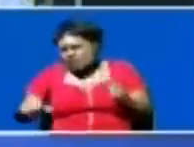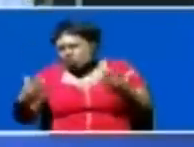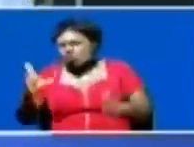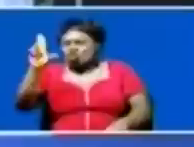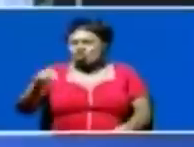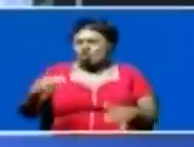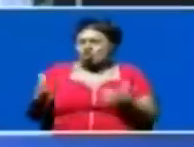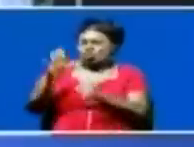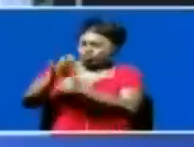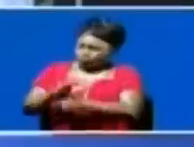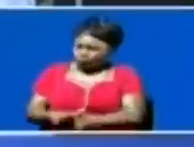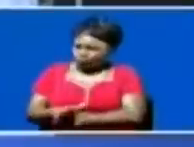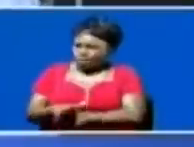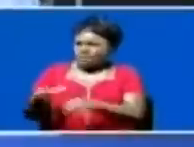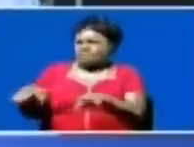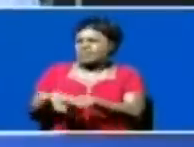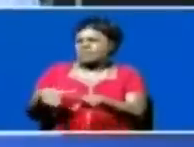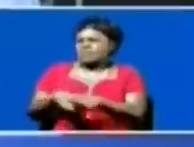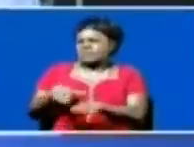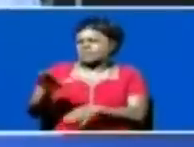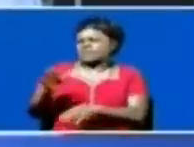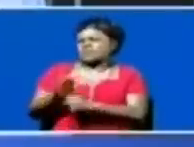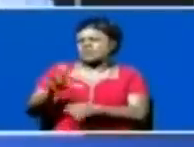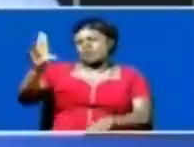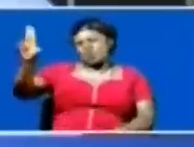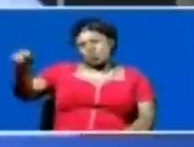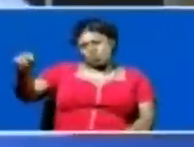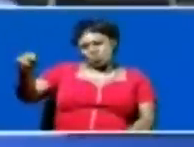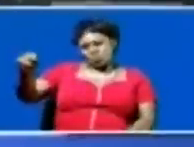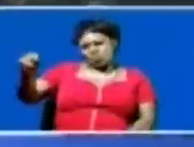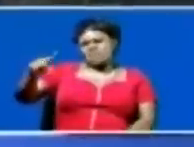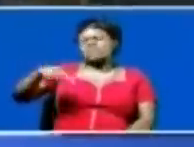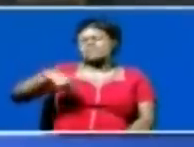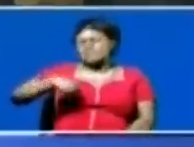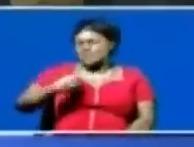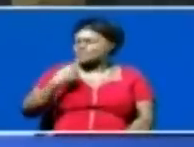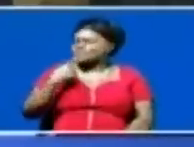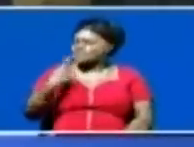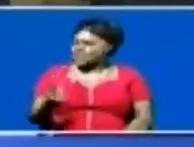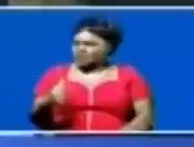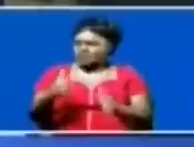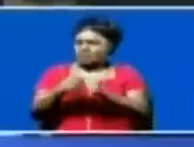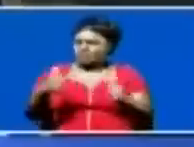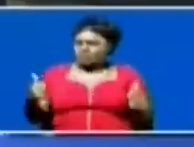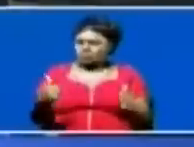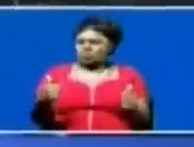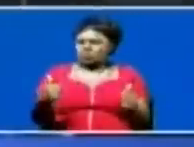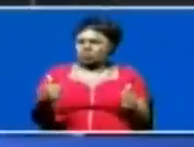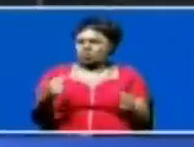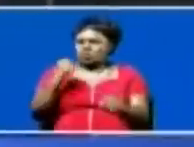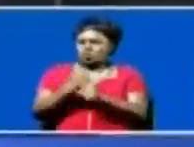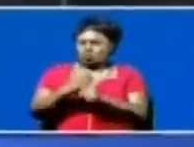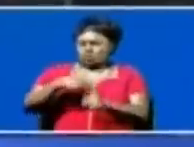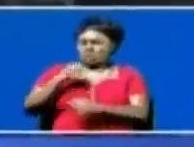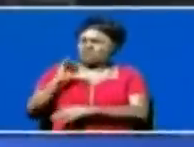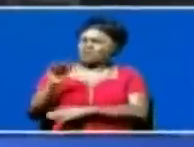of the intimidation members are saying they've been subjected to? No, it's not that. We actually were saying they refused to say what to do what we